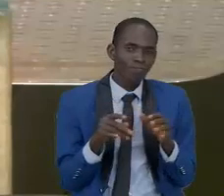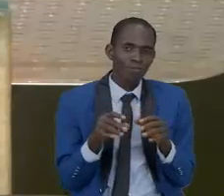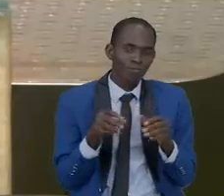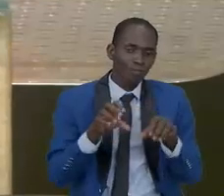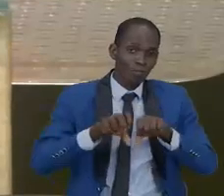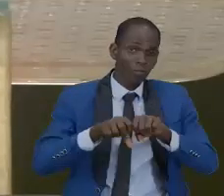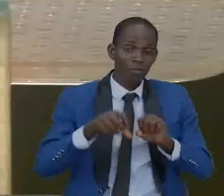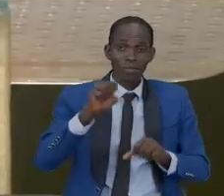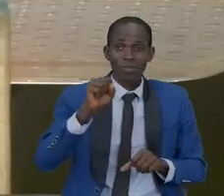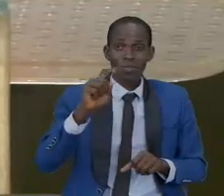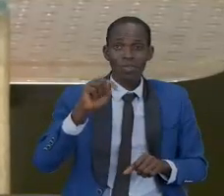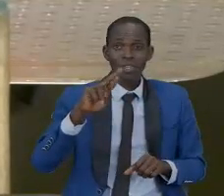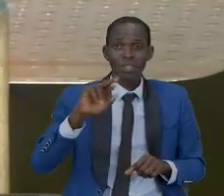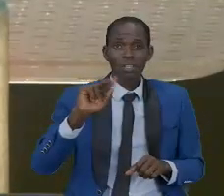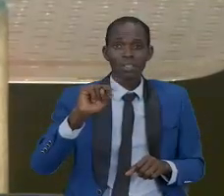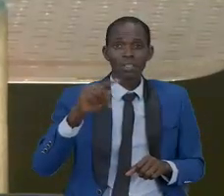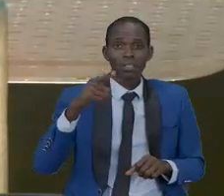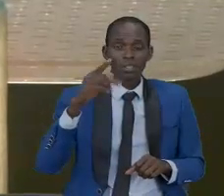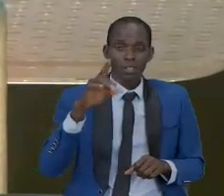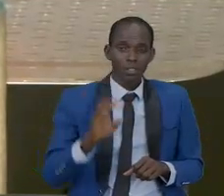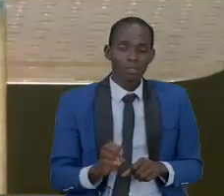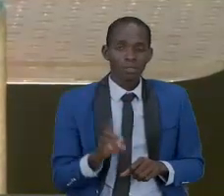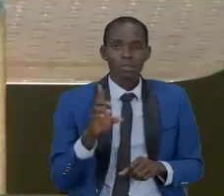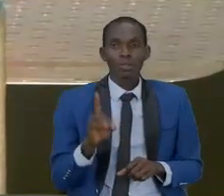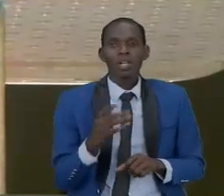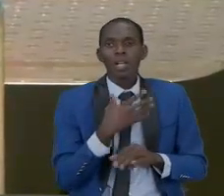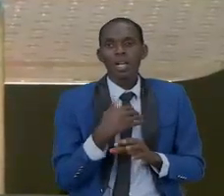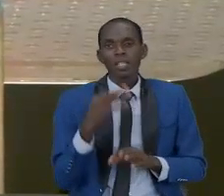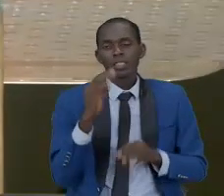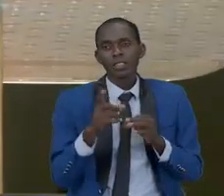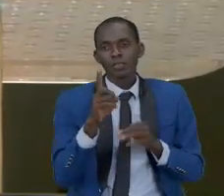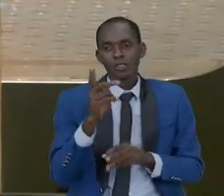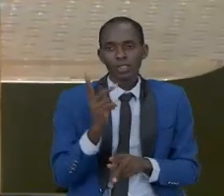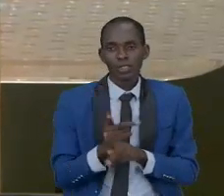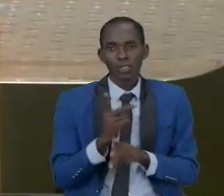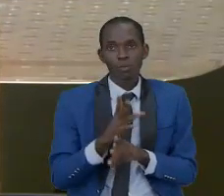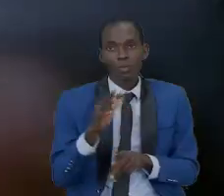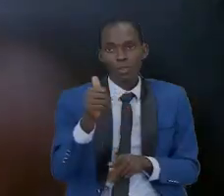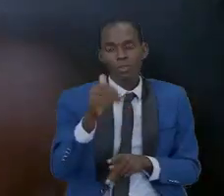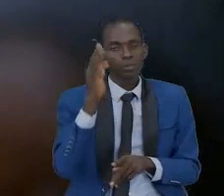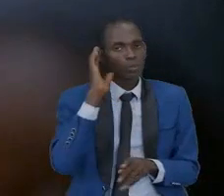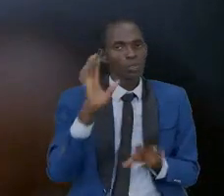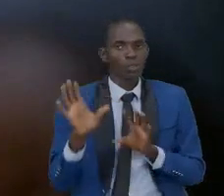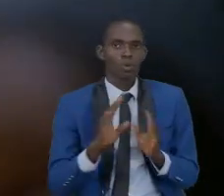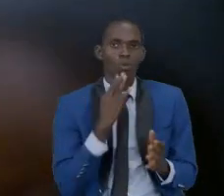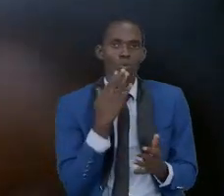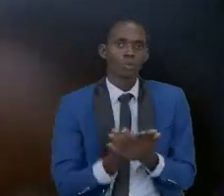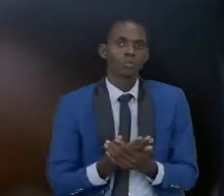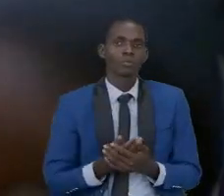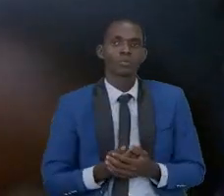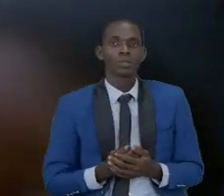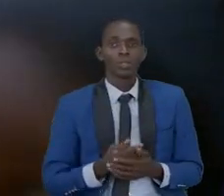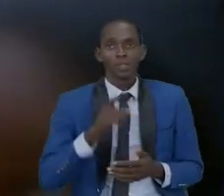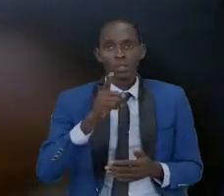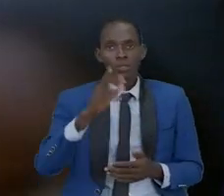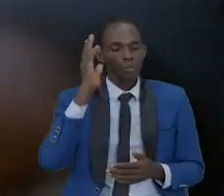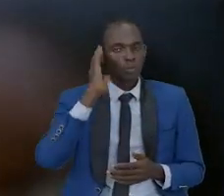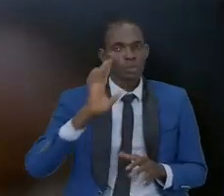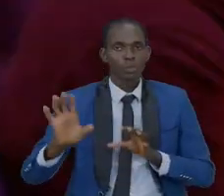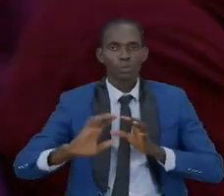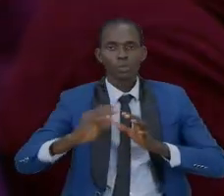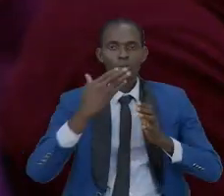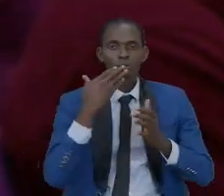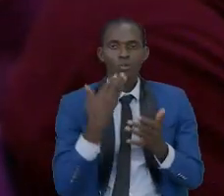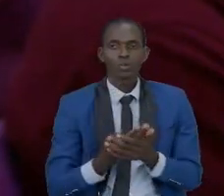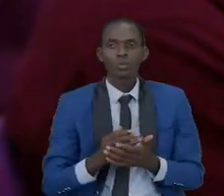from which if you keep your cells you shall do well you shall do